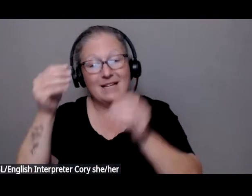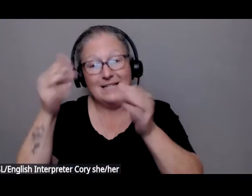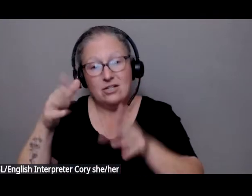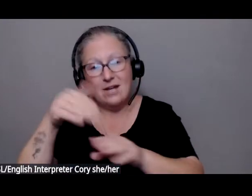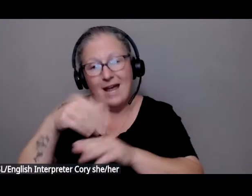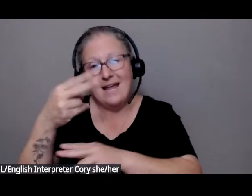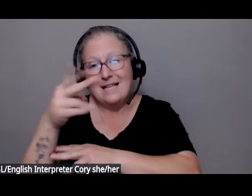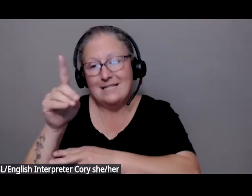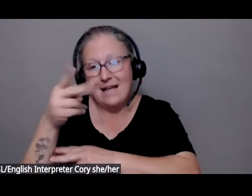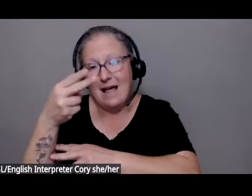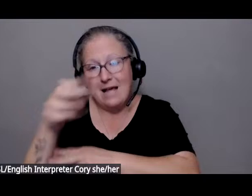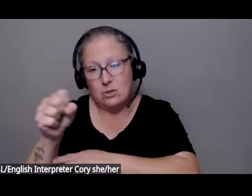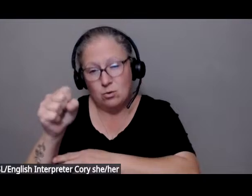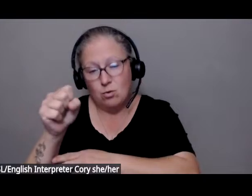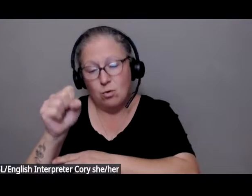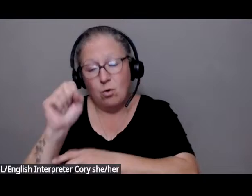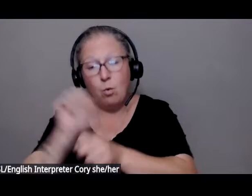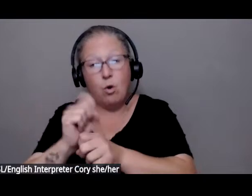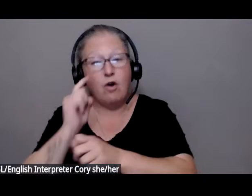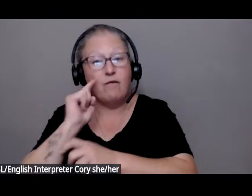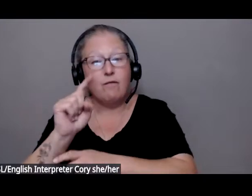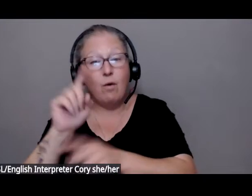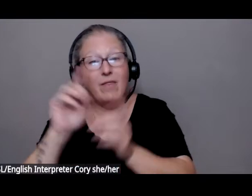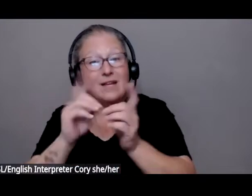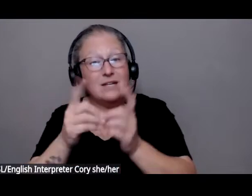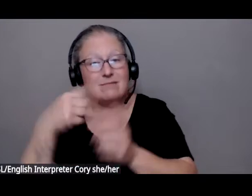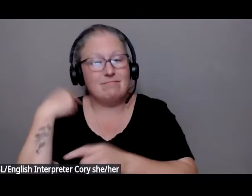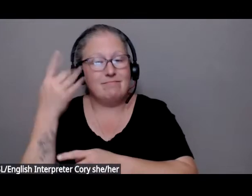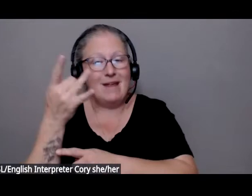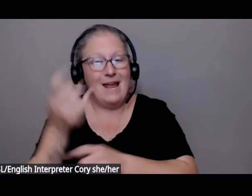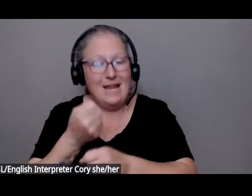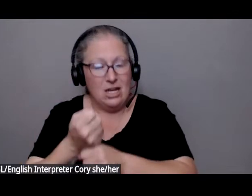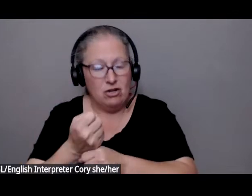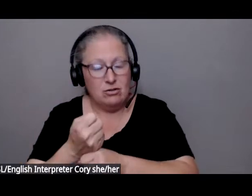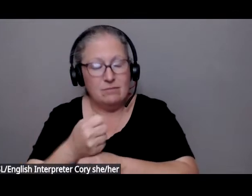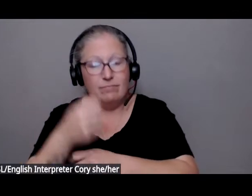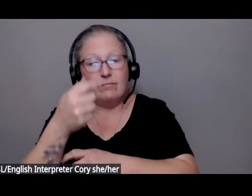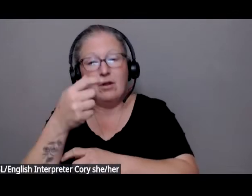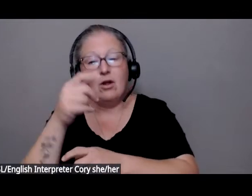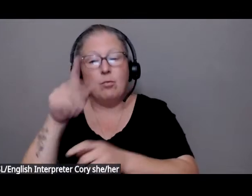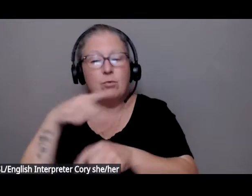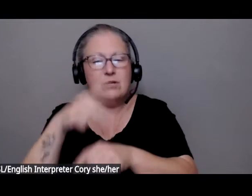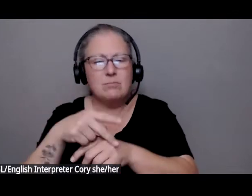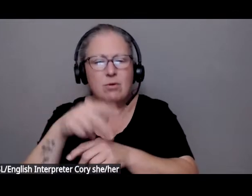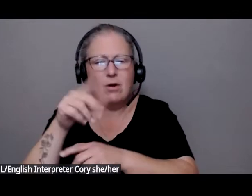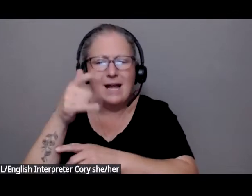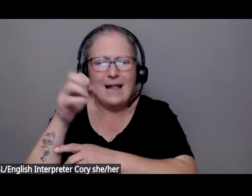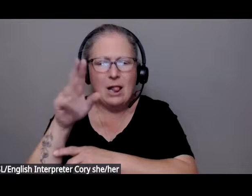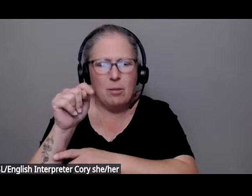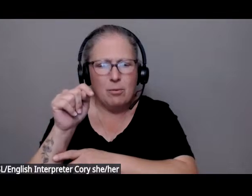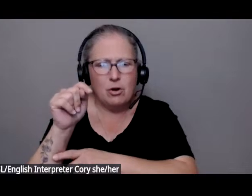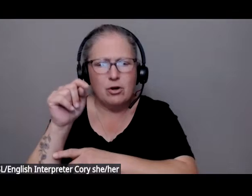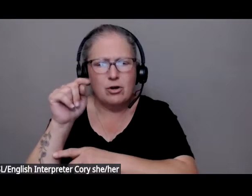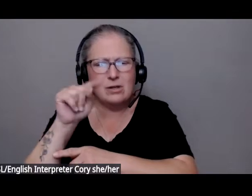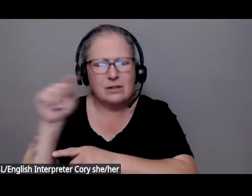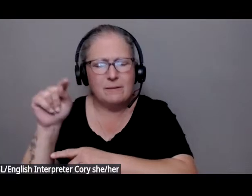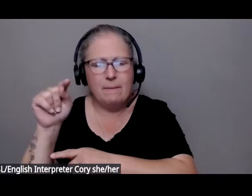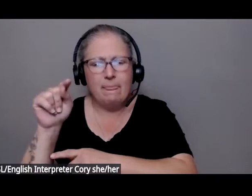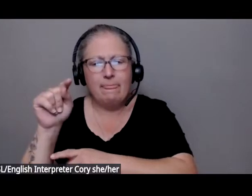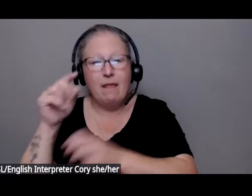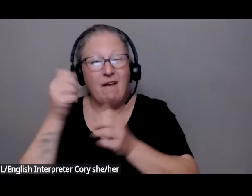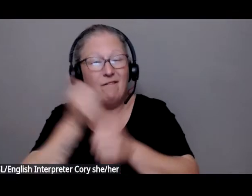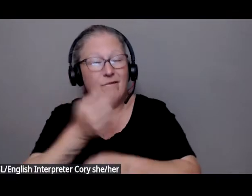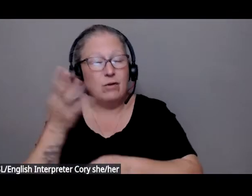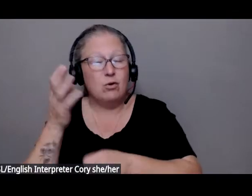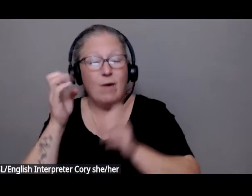High School, and he's been with the district for 8 years. Principal Jeff Gilbert said of Ryan, "Few educators give as much to their students